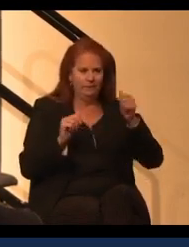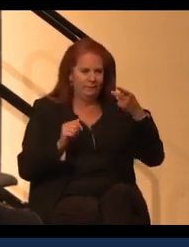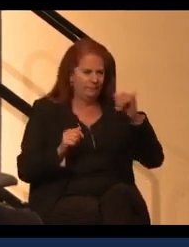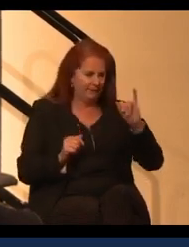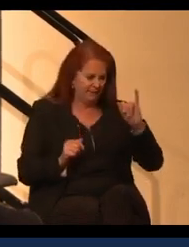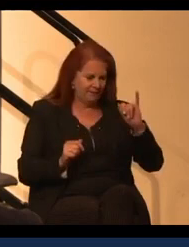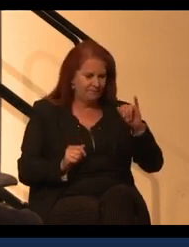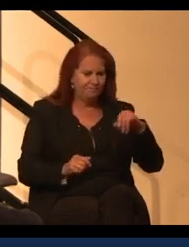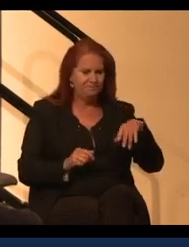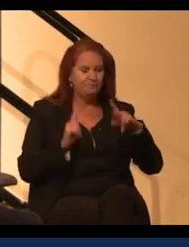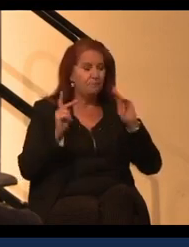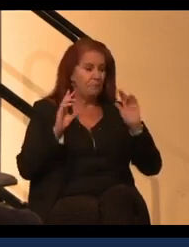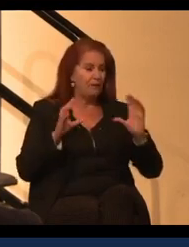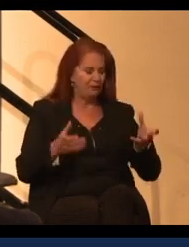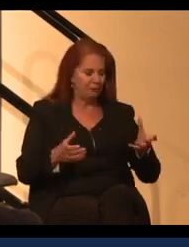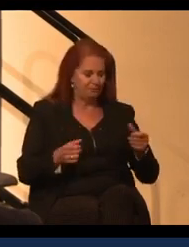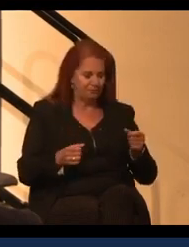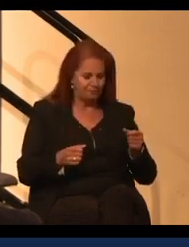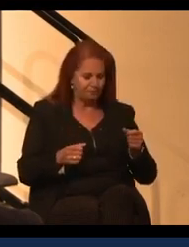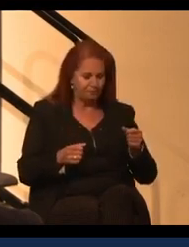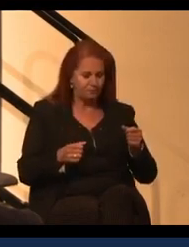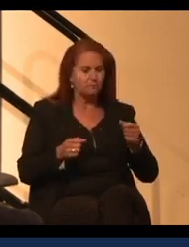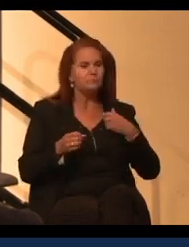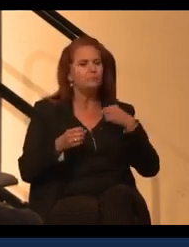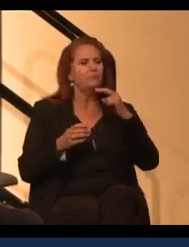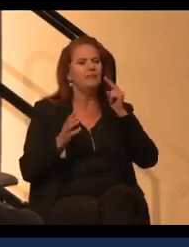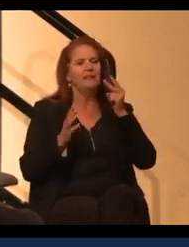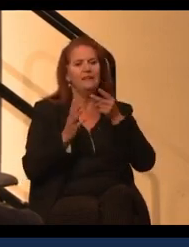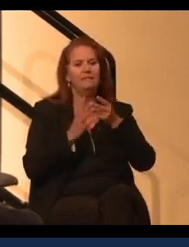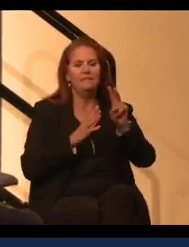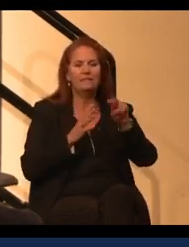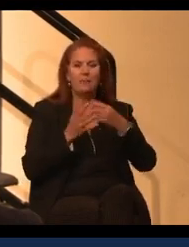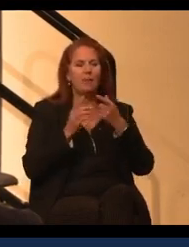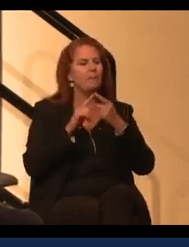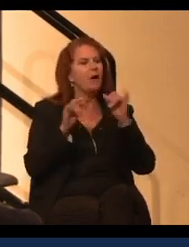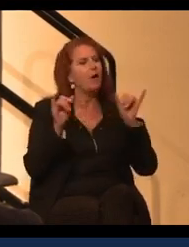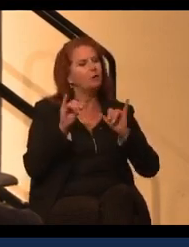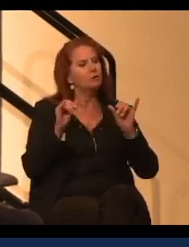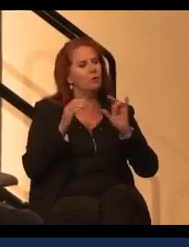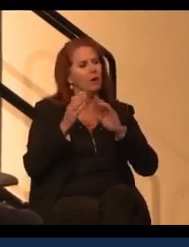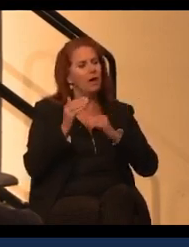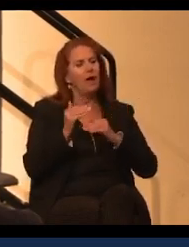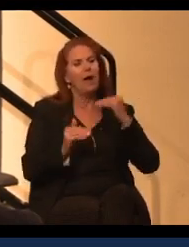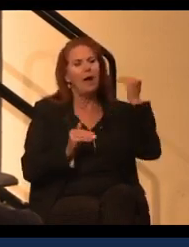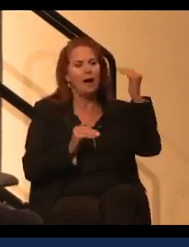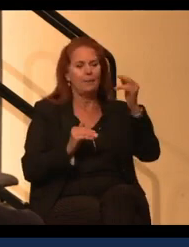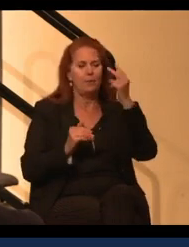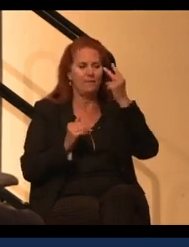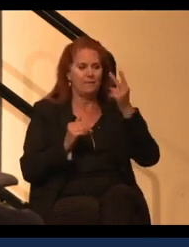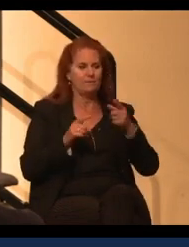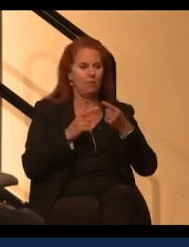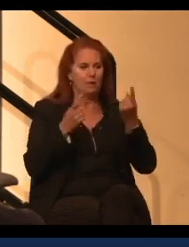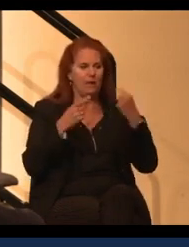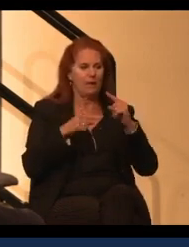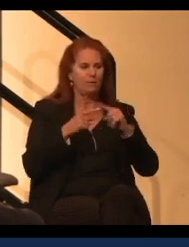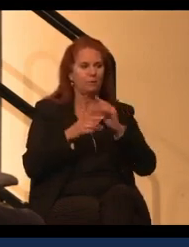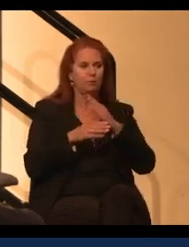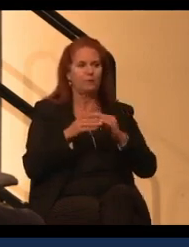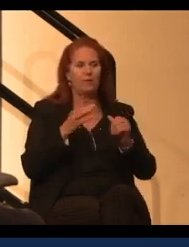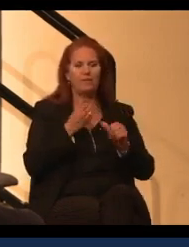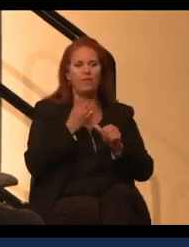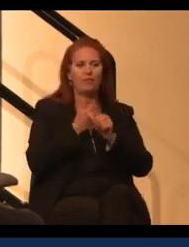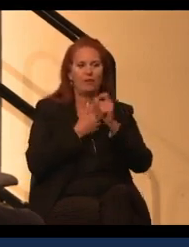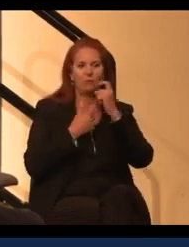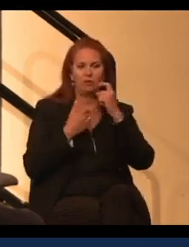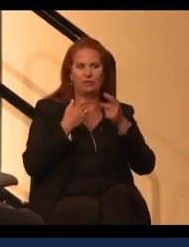API populations. So we're invisible in one sense, but we're also hyper-visible when it comes to some of the threats that we've